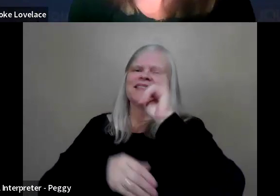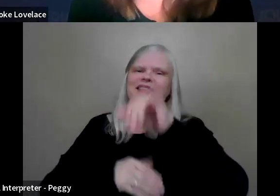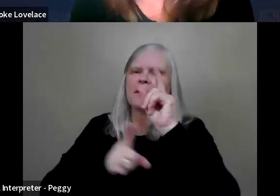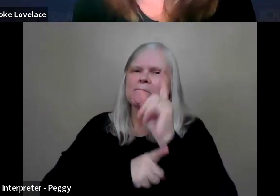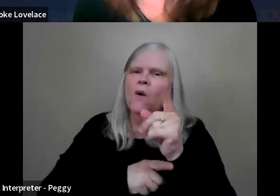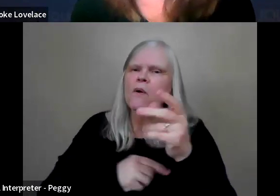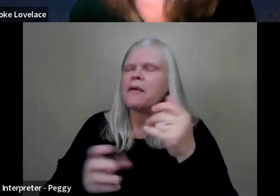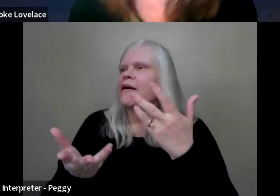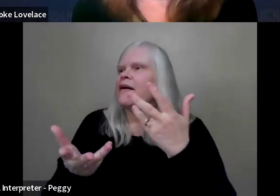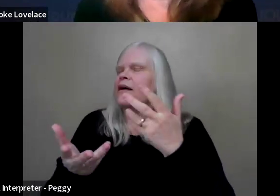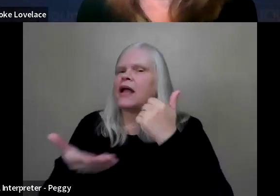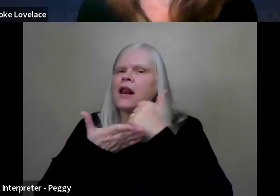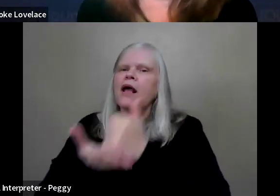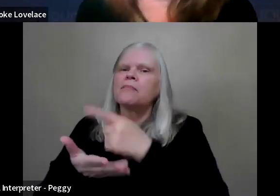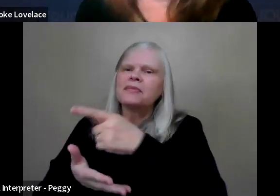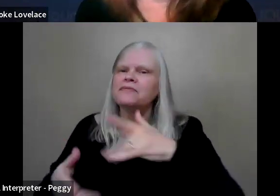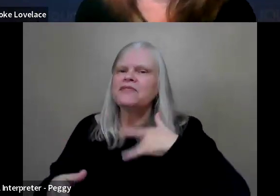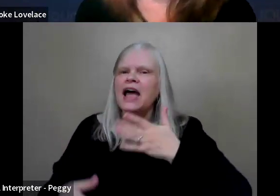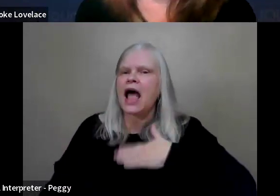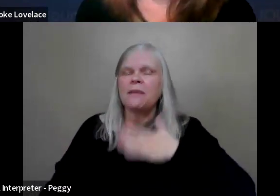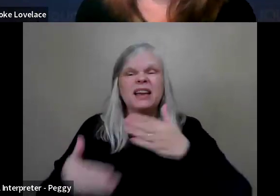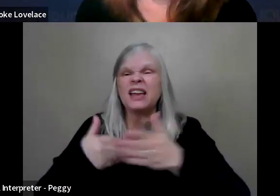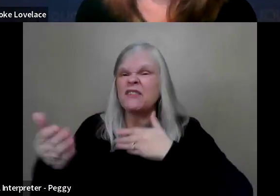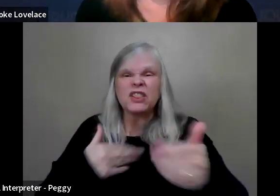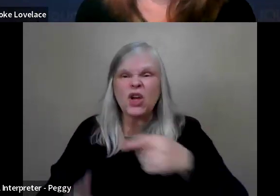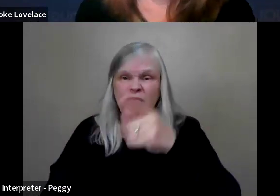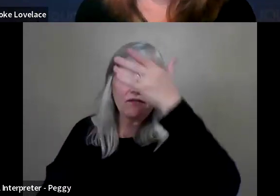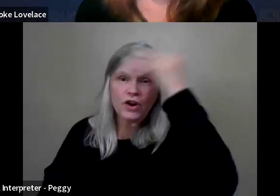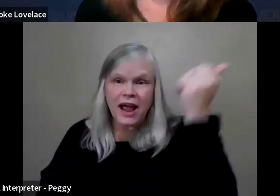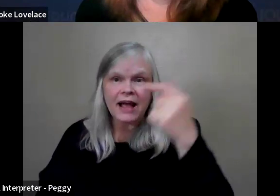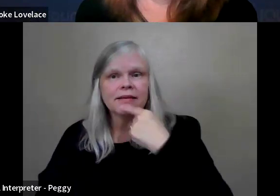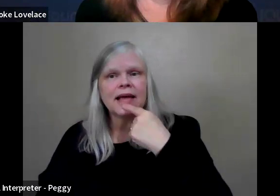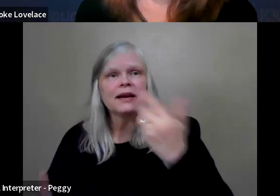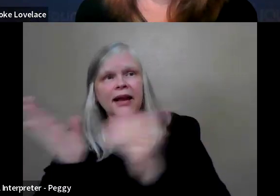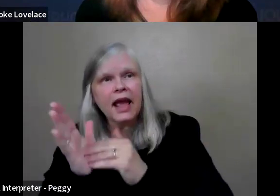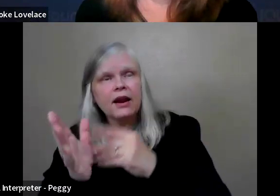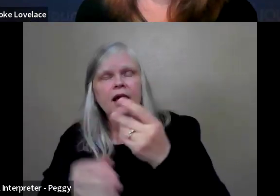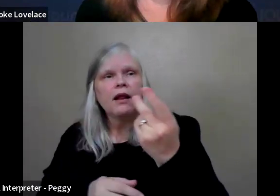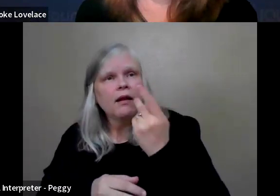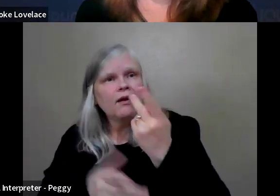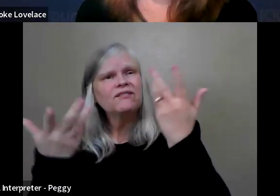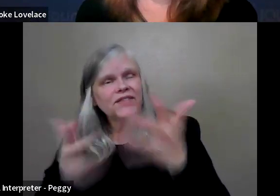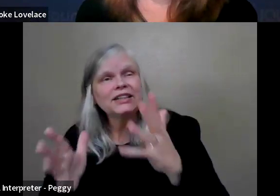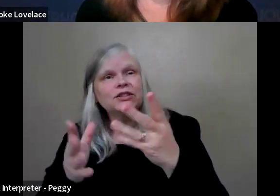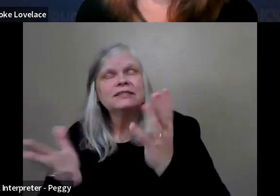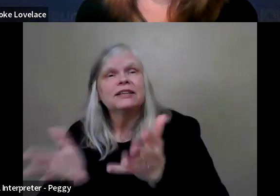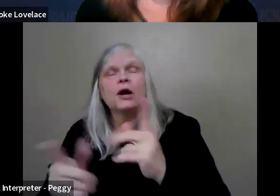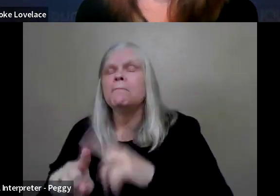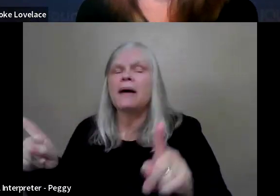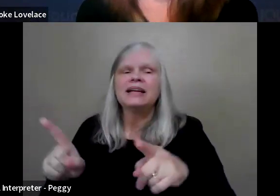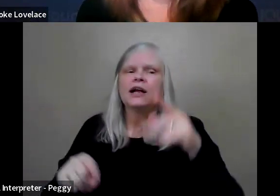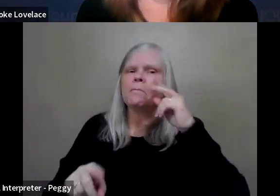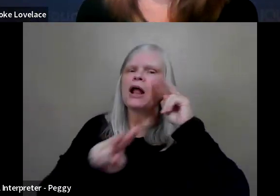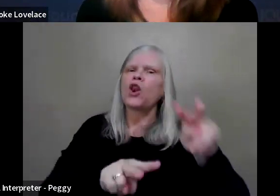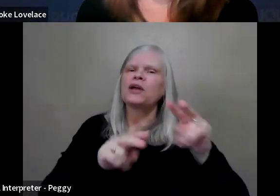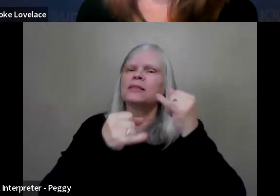really make them feel happy, even if they've forgotten 5 minutes later that we visited. We can connect to that bottom bookshelf, which I think